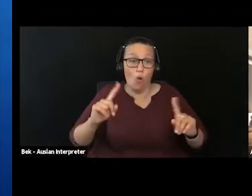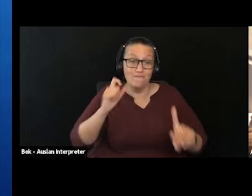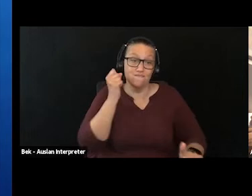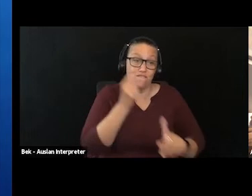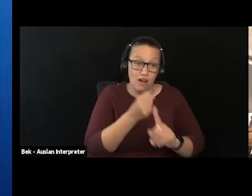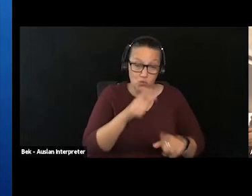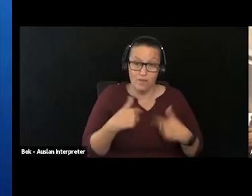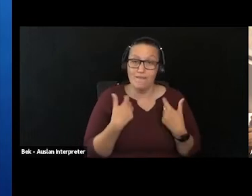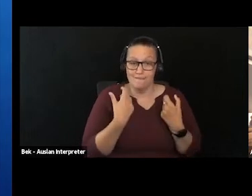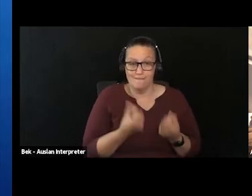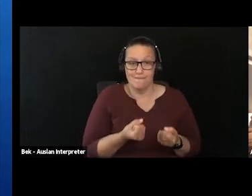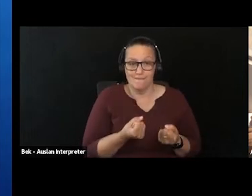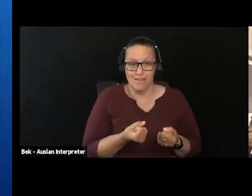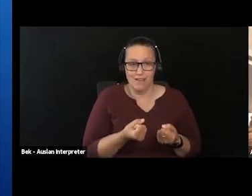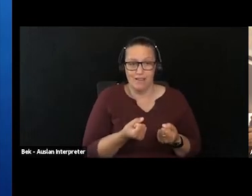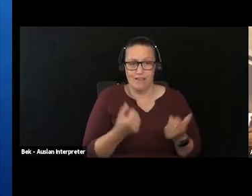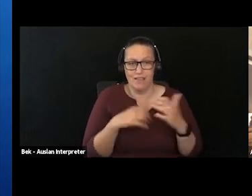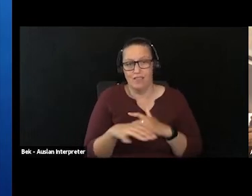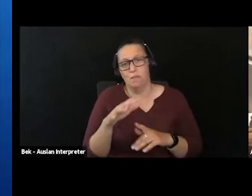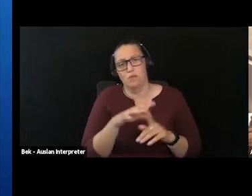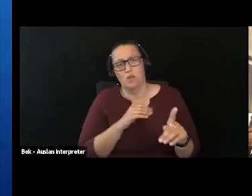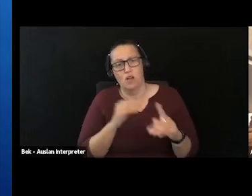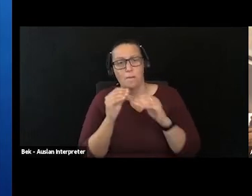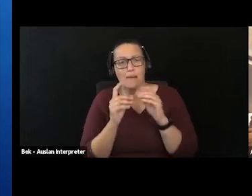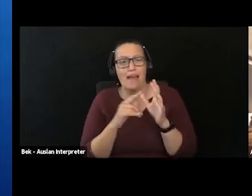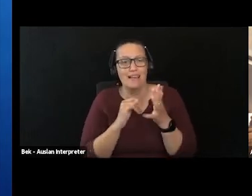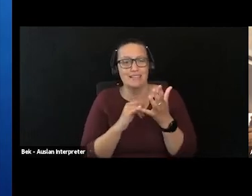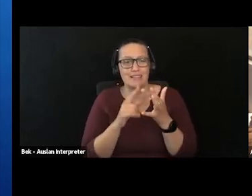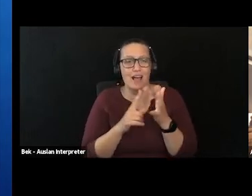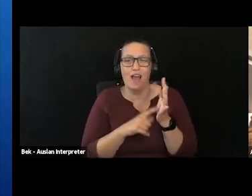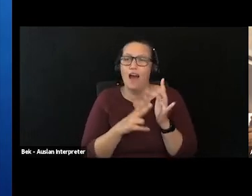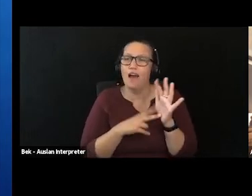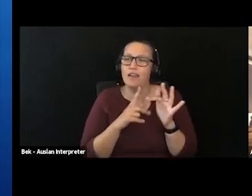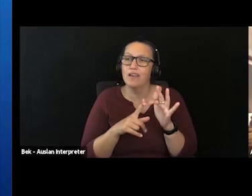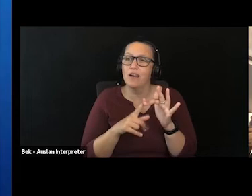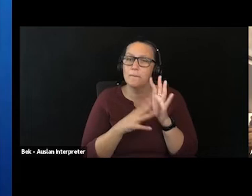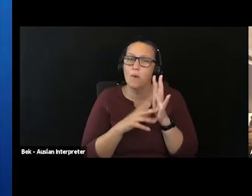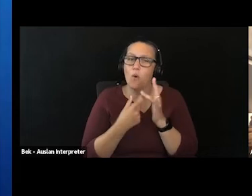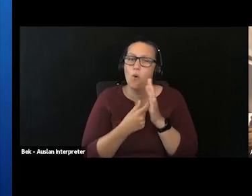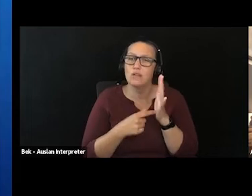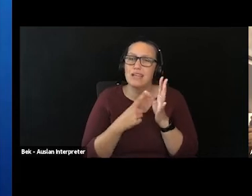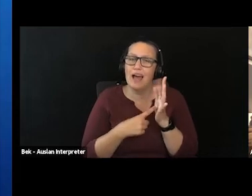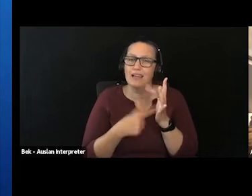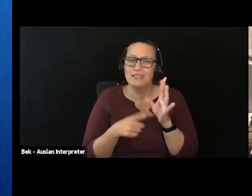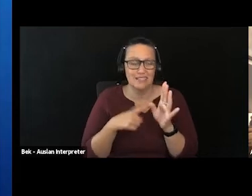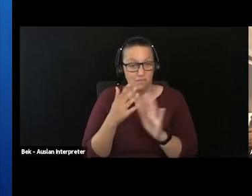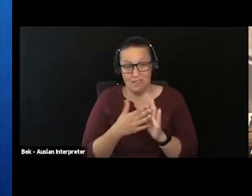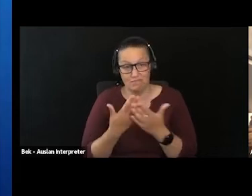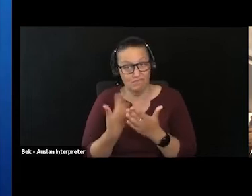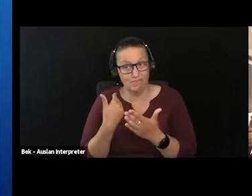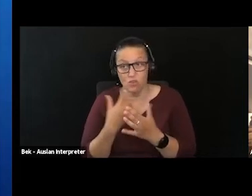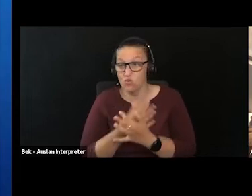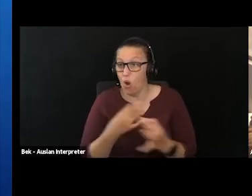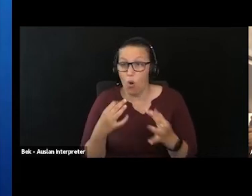were implemented in the model, the baseline mortality is here for people who are off OAT over a long period